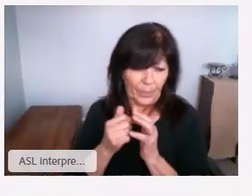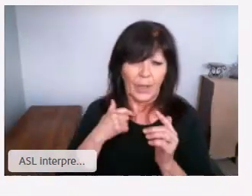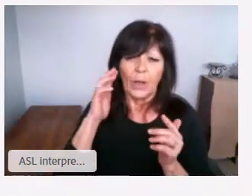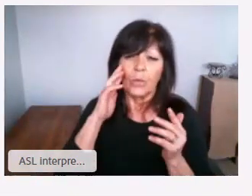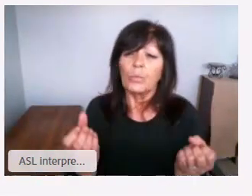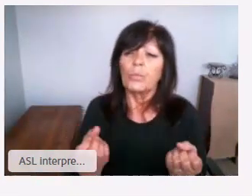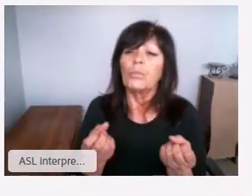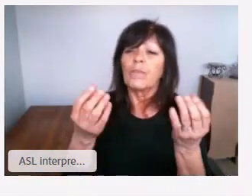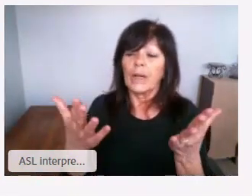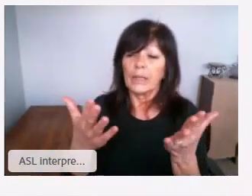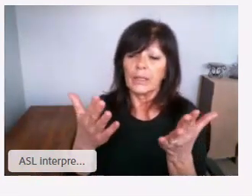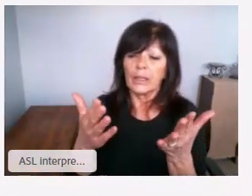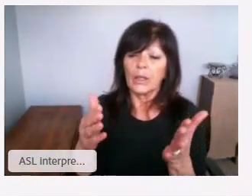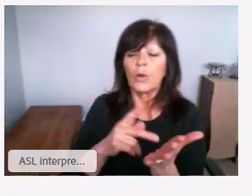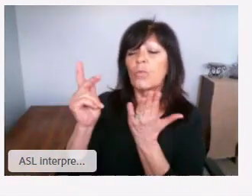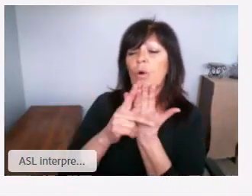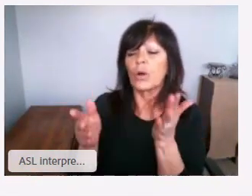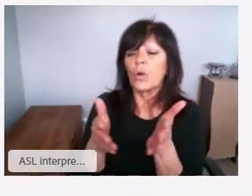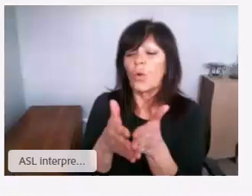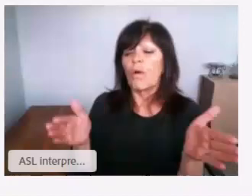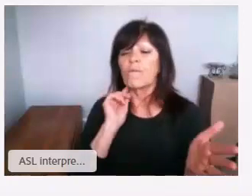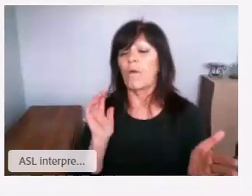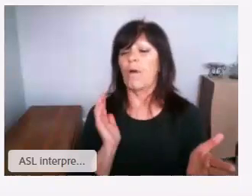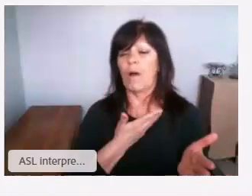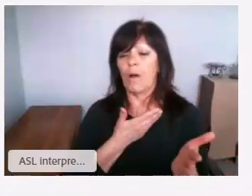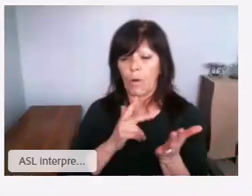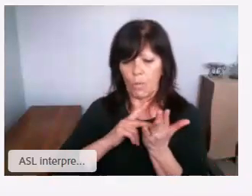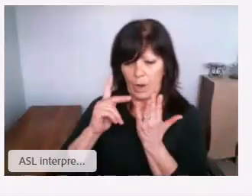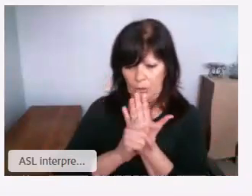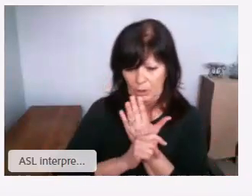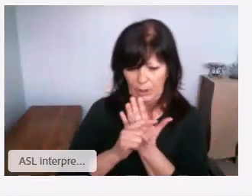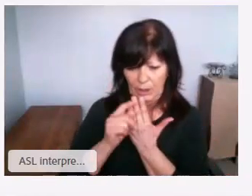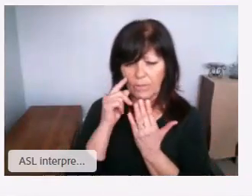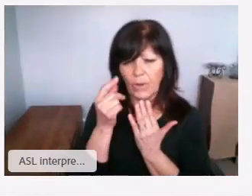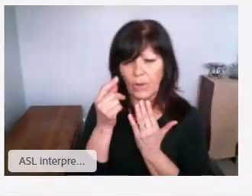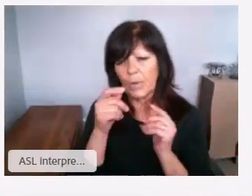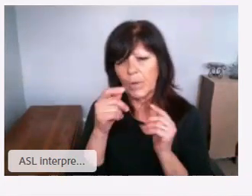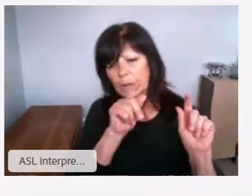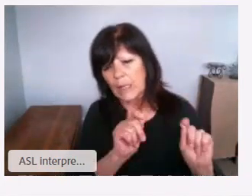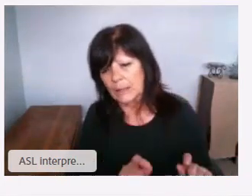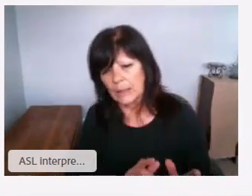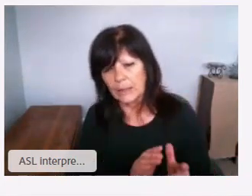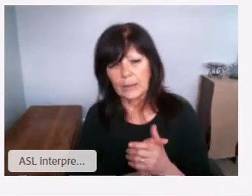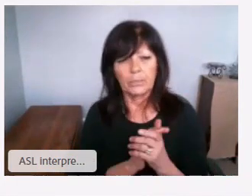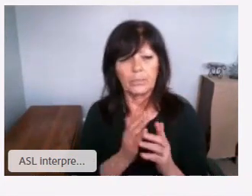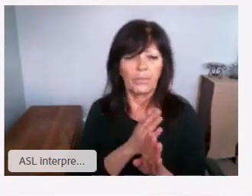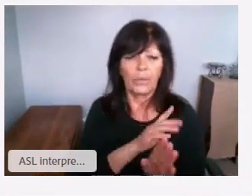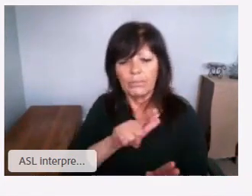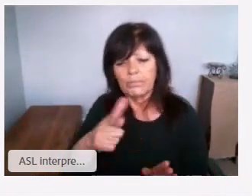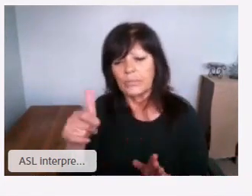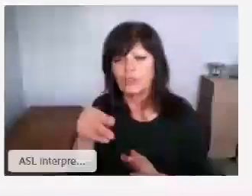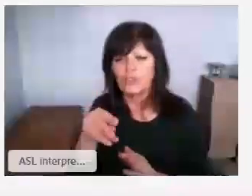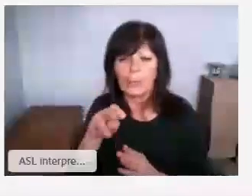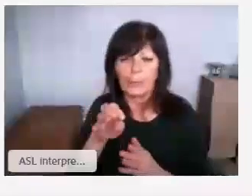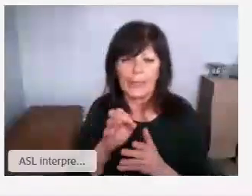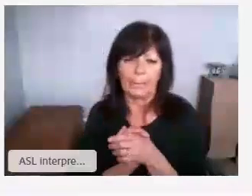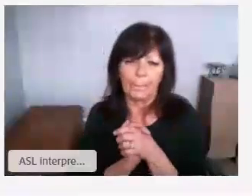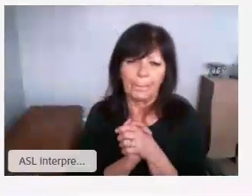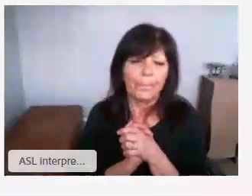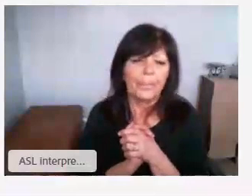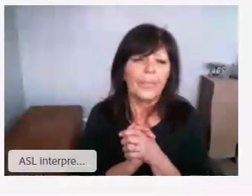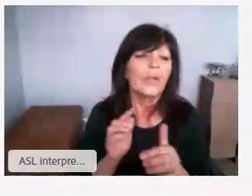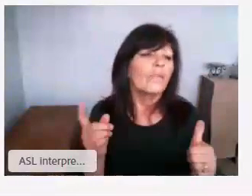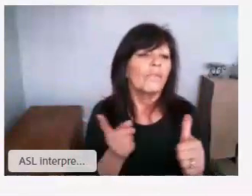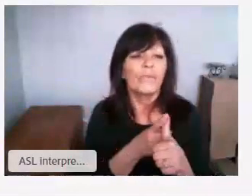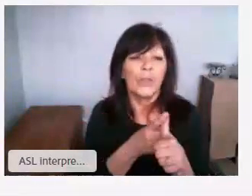a program overview for our own project for a few slides before turning it over to Jamie. So first